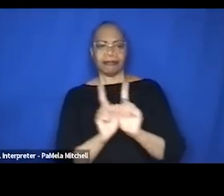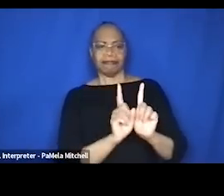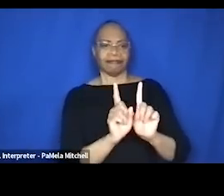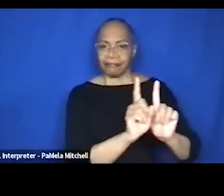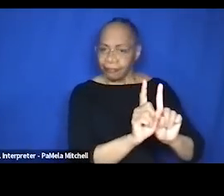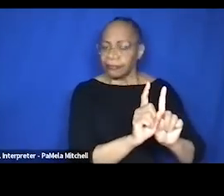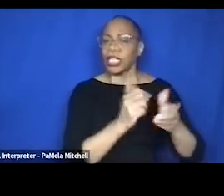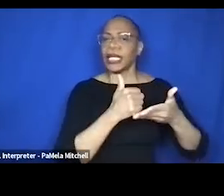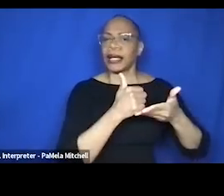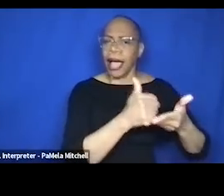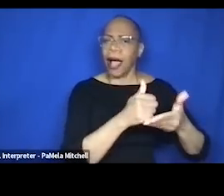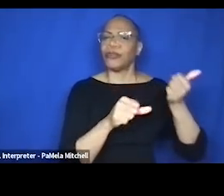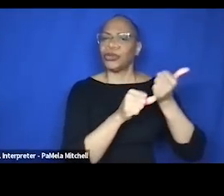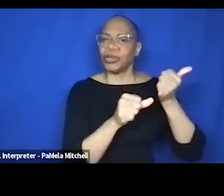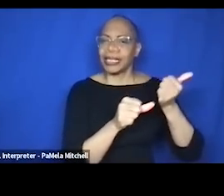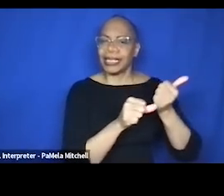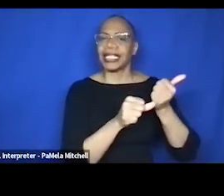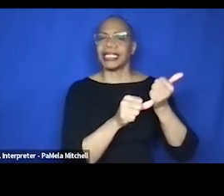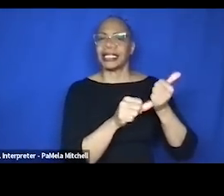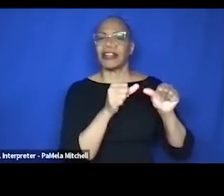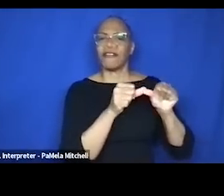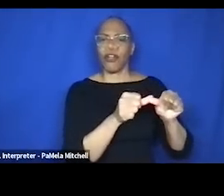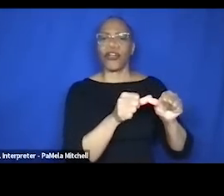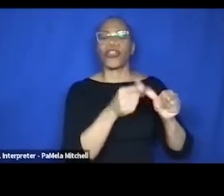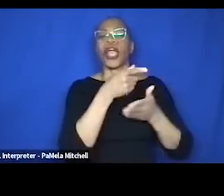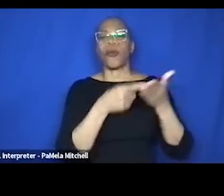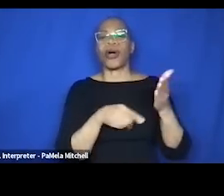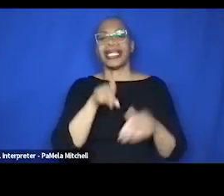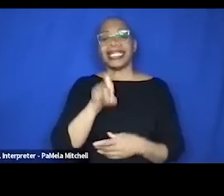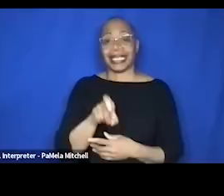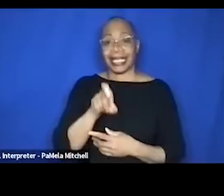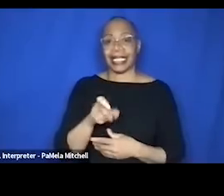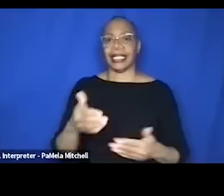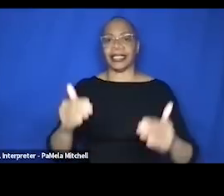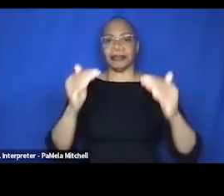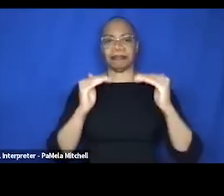further and helping get what's needed for them. Go ahead and go to the next one.